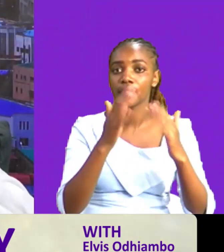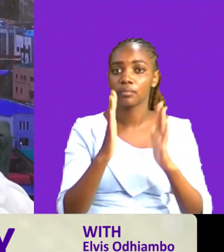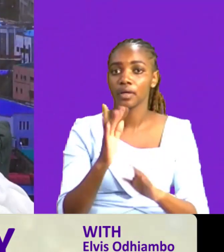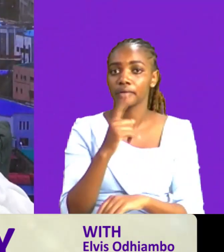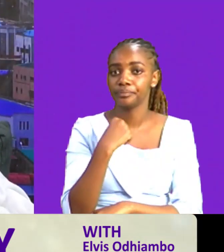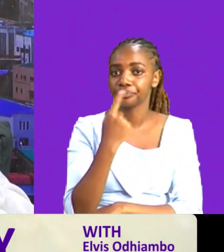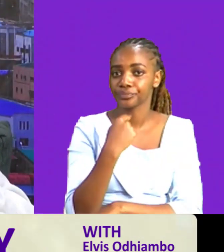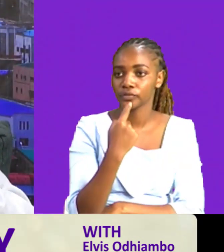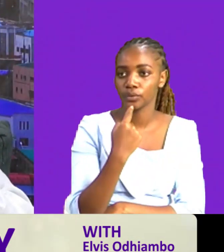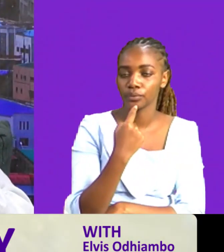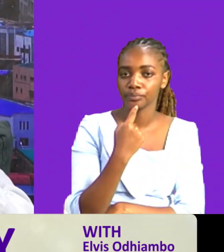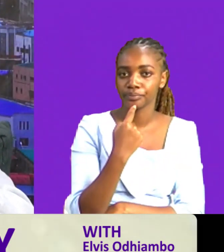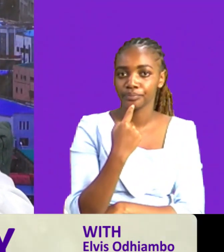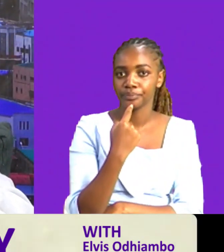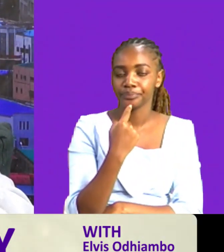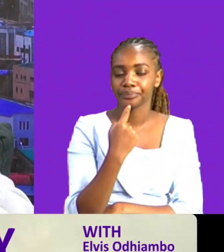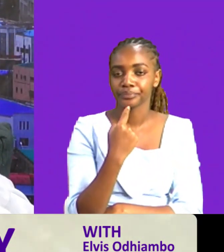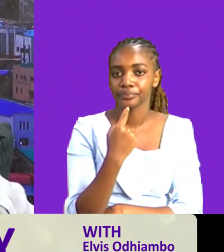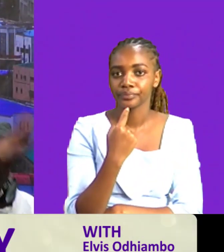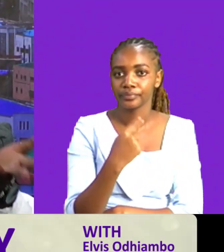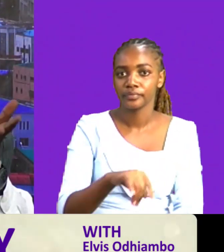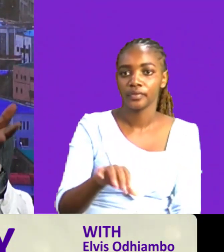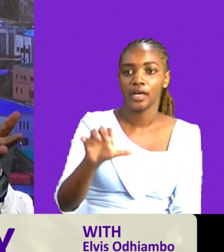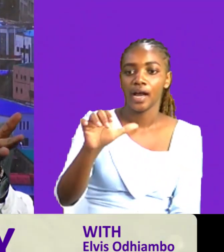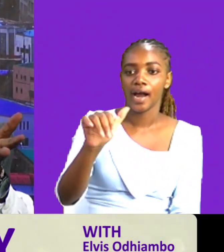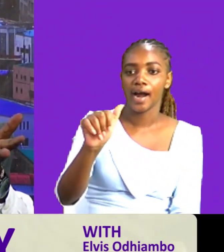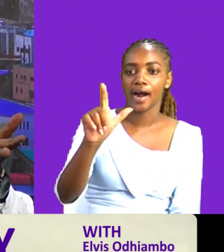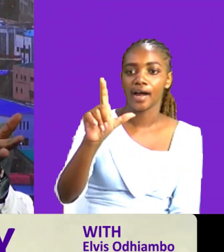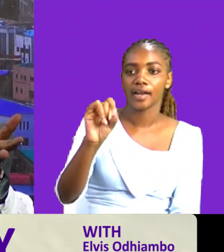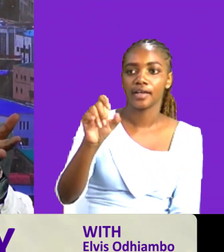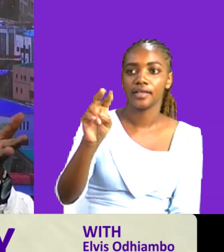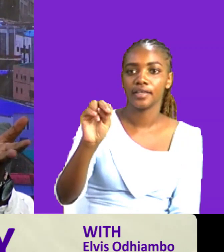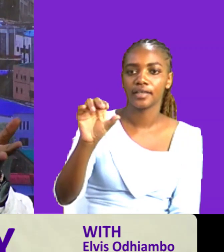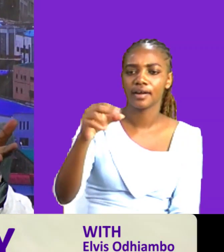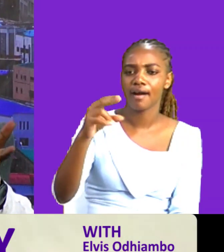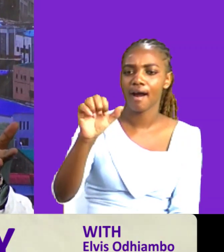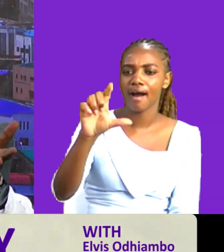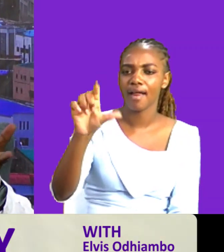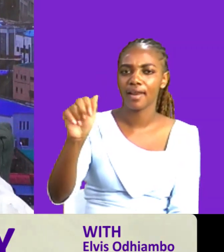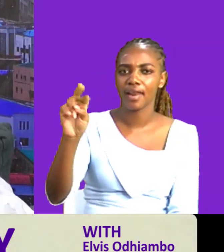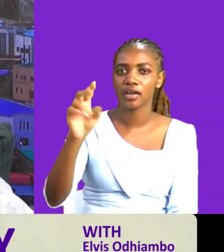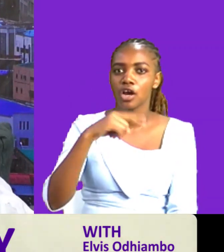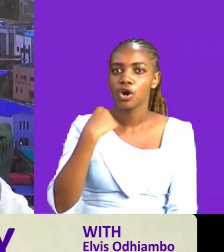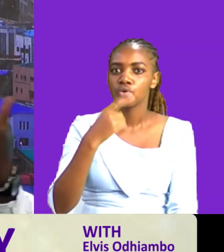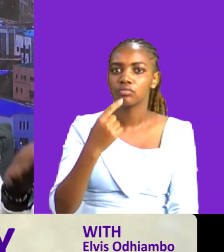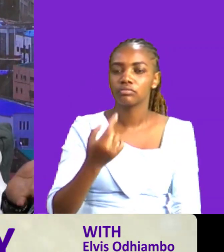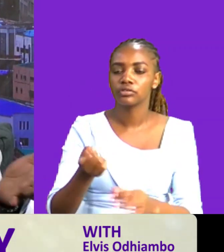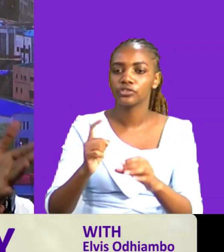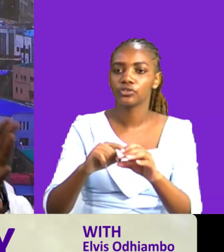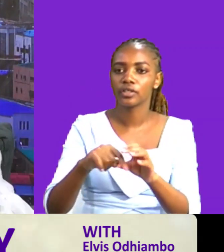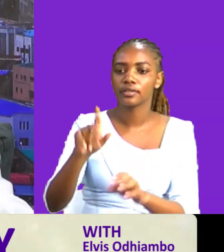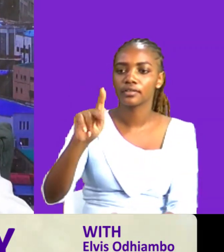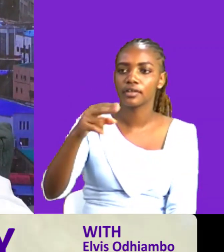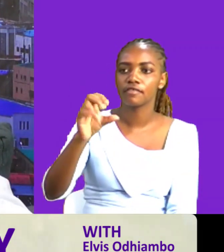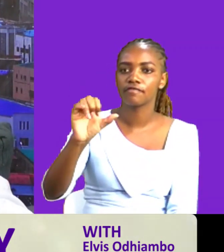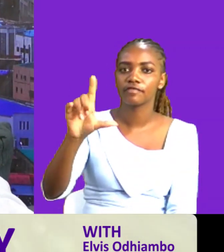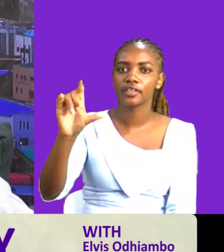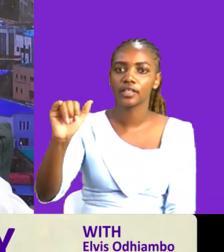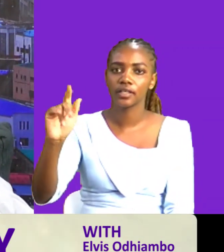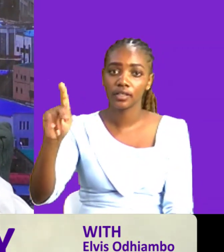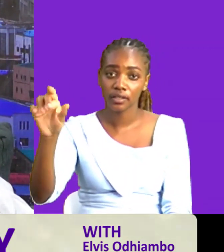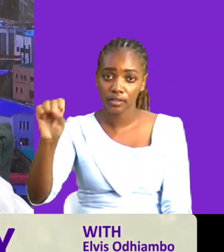limelight, as far as the Champions League is concerned, is Erling Haaland. Not only he joined the likes of Calvin Phillips on the